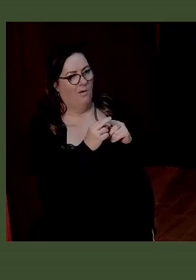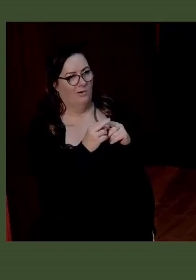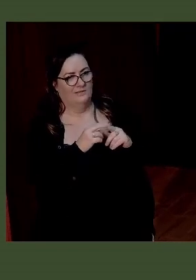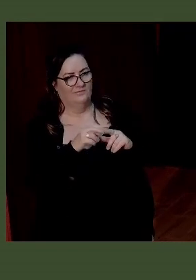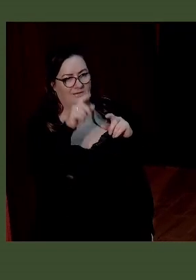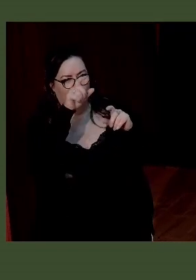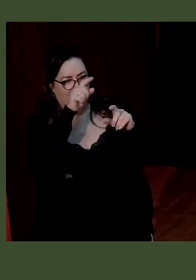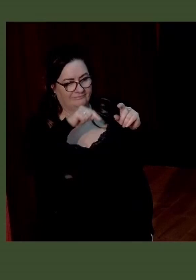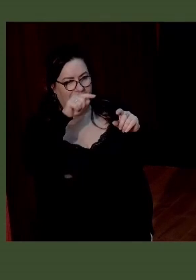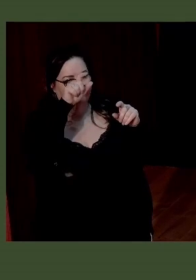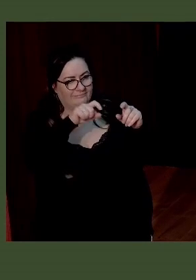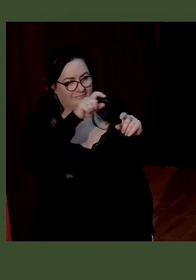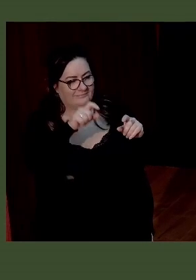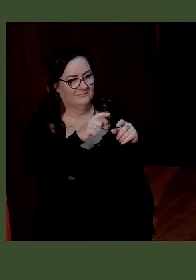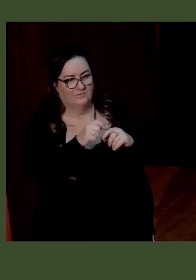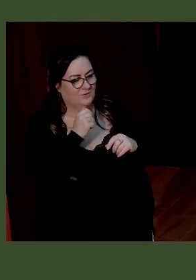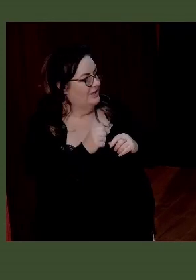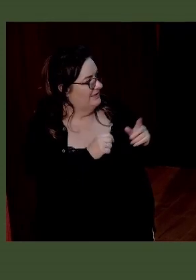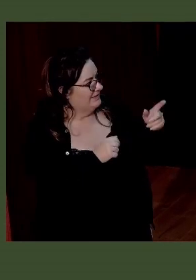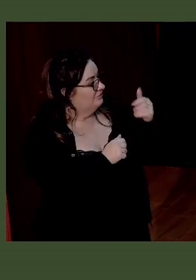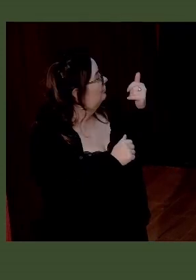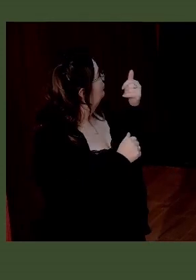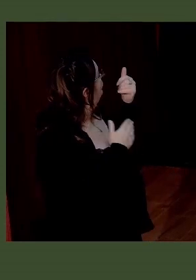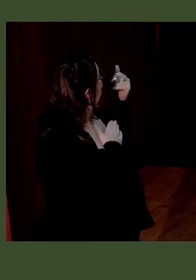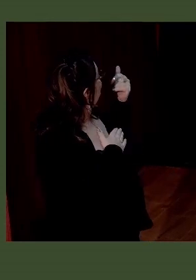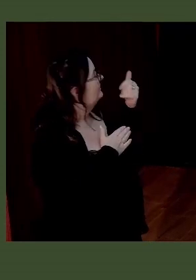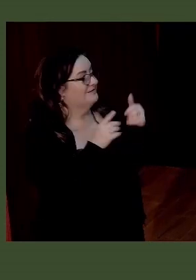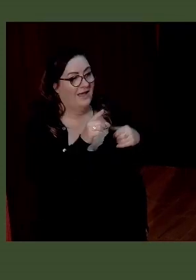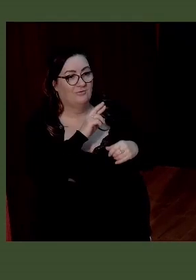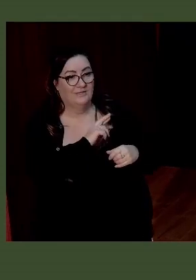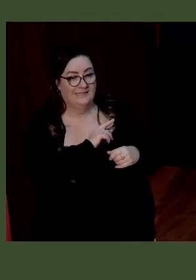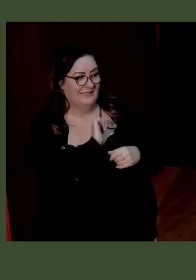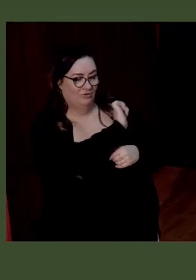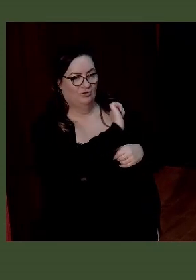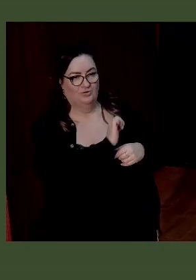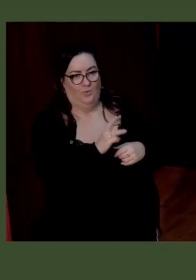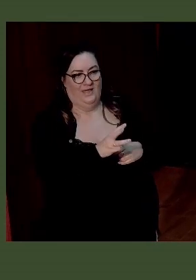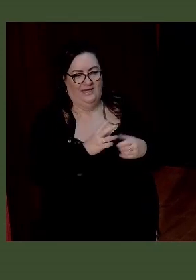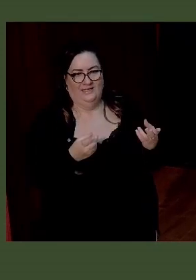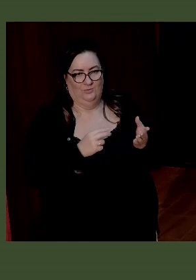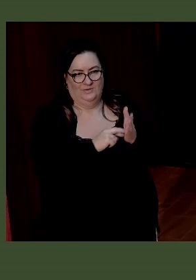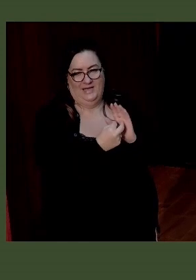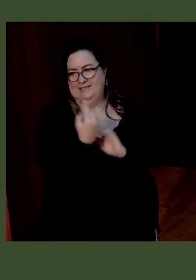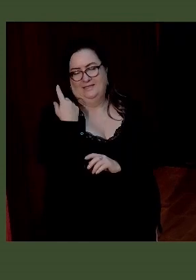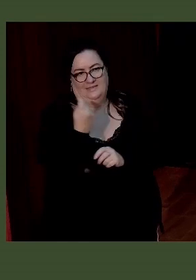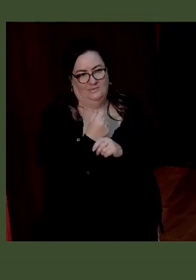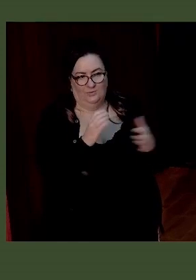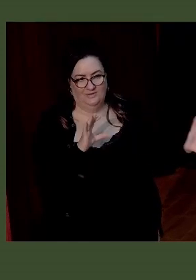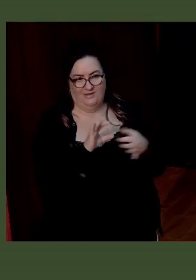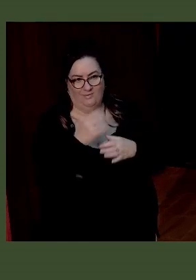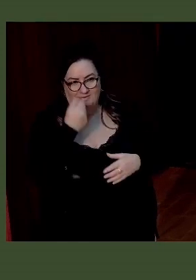Celtic crosses. But nonetheless, the geometric shape is very much part of the approach to town planning at the time. And the houses are fine